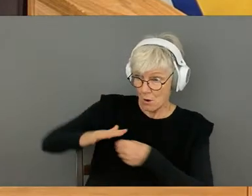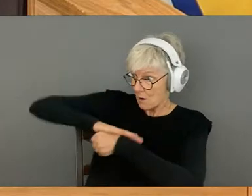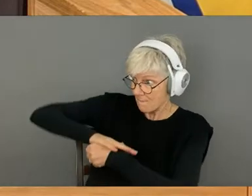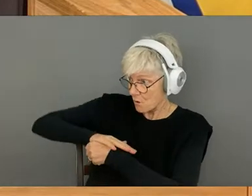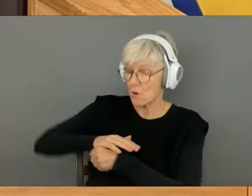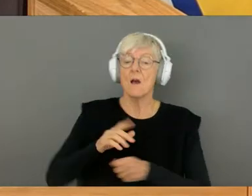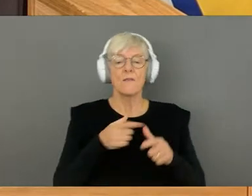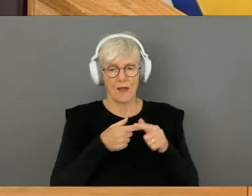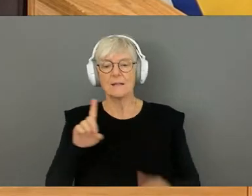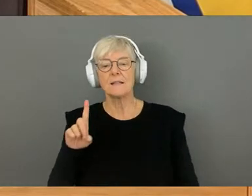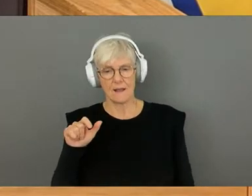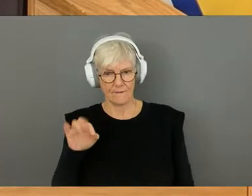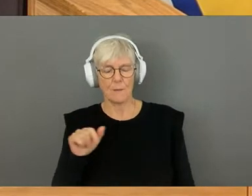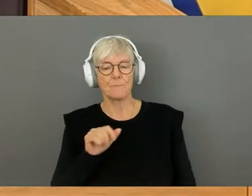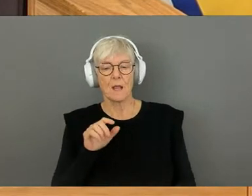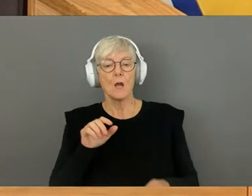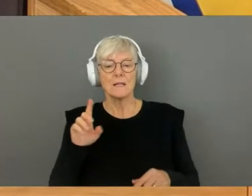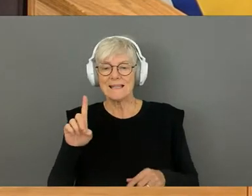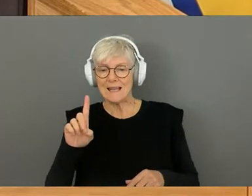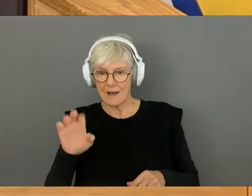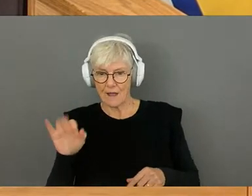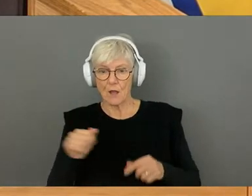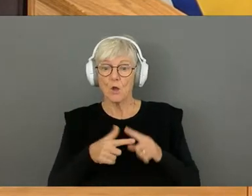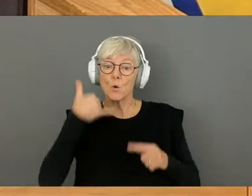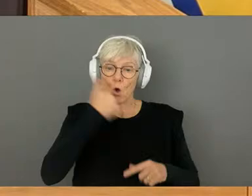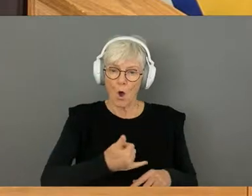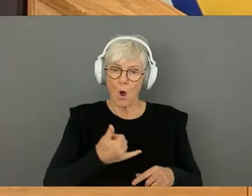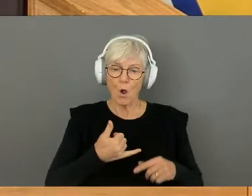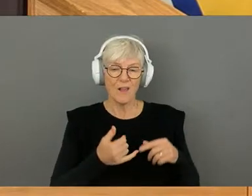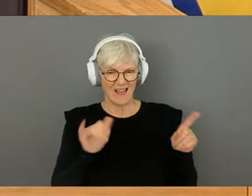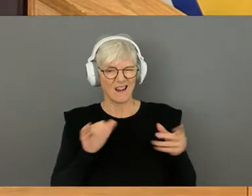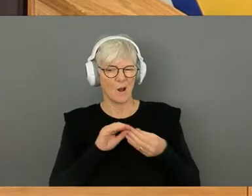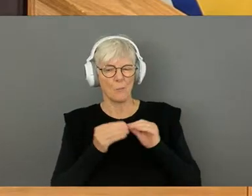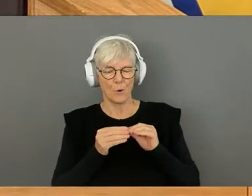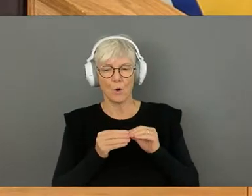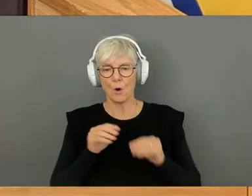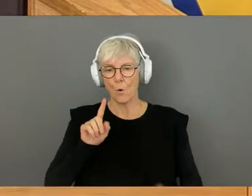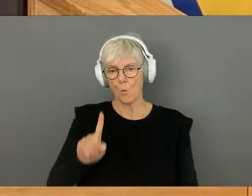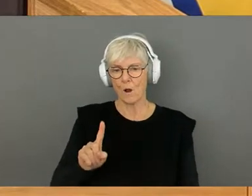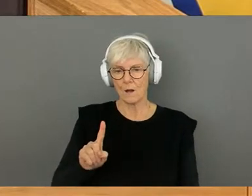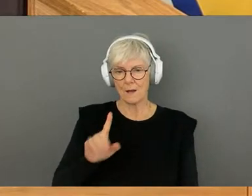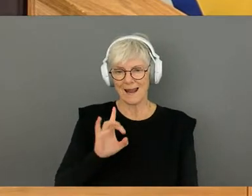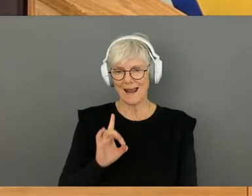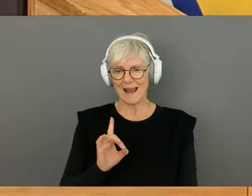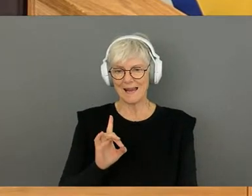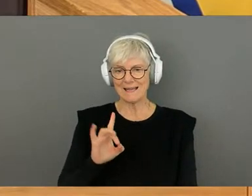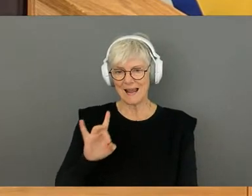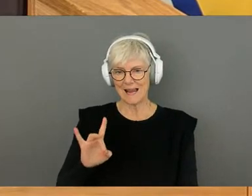encourage you to call a toll-free number, which is now online, at